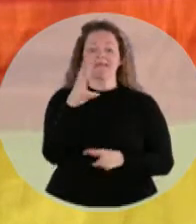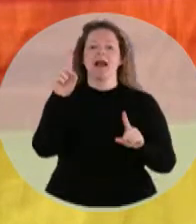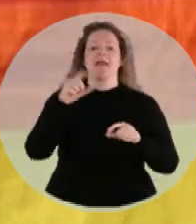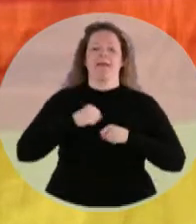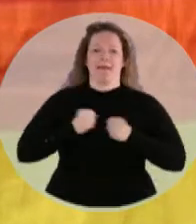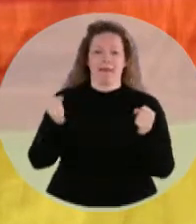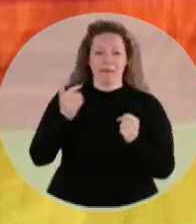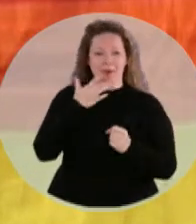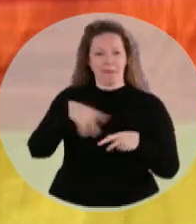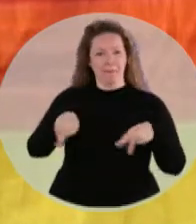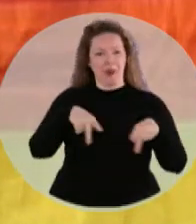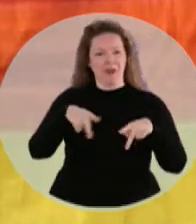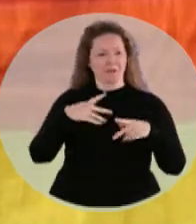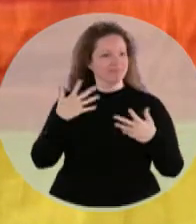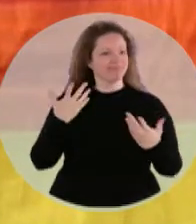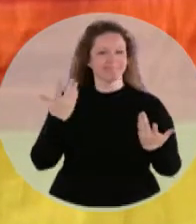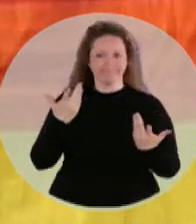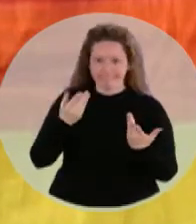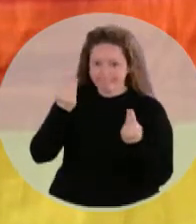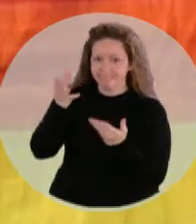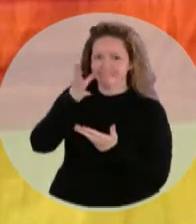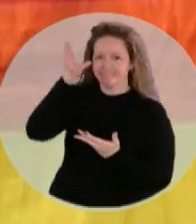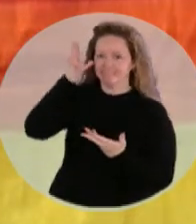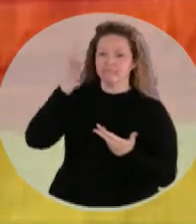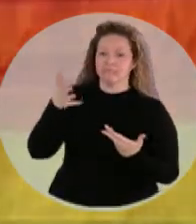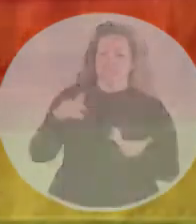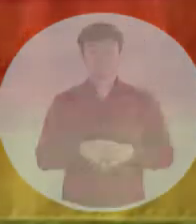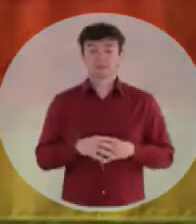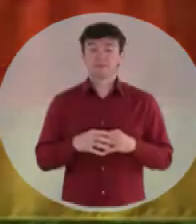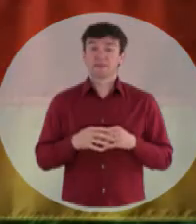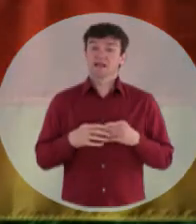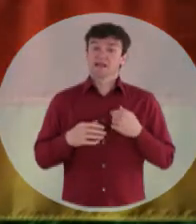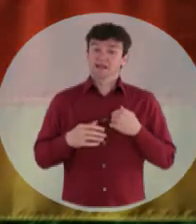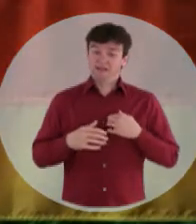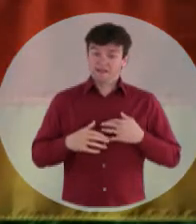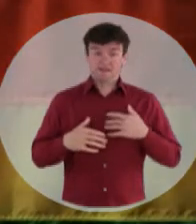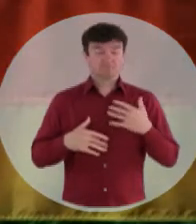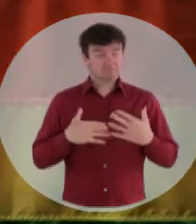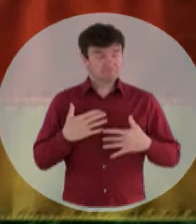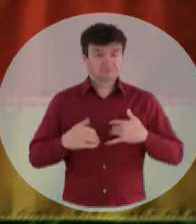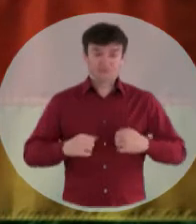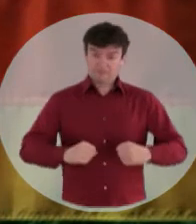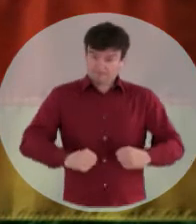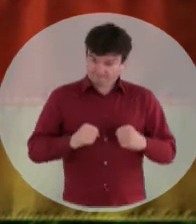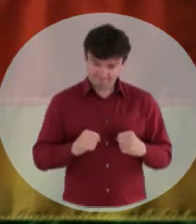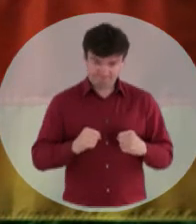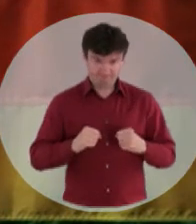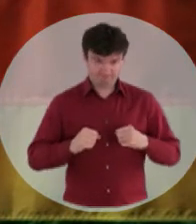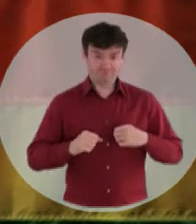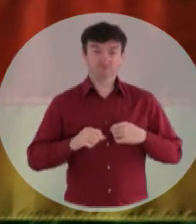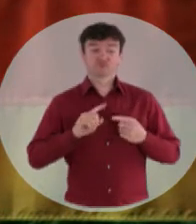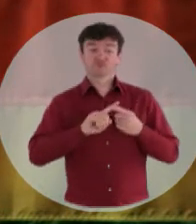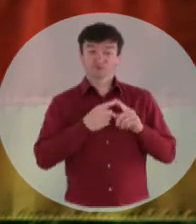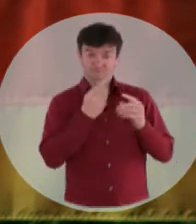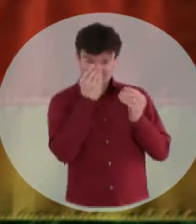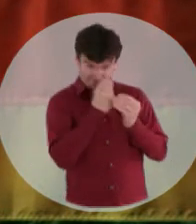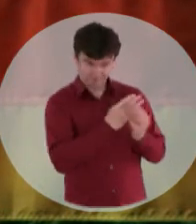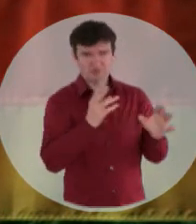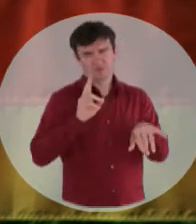actually my 16th birthday party that they had for me. When I finally got up my nerve